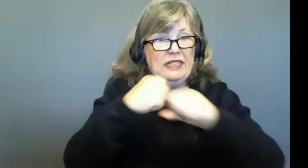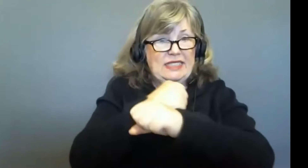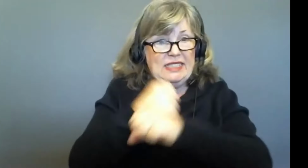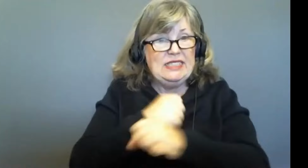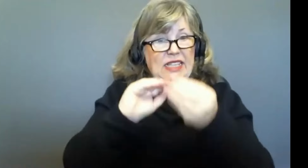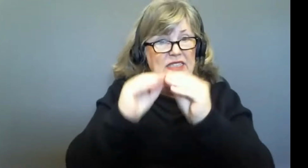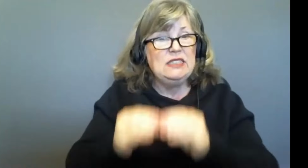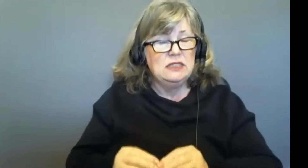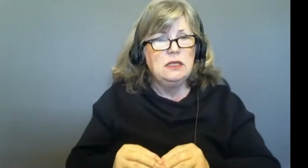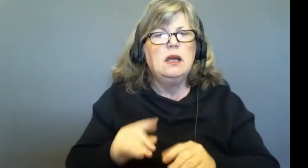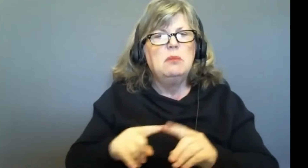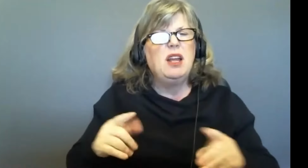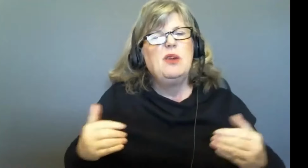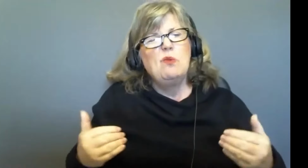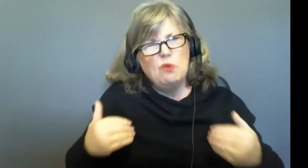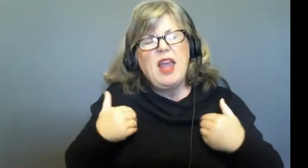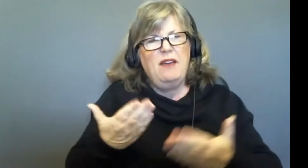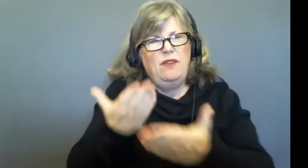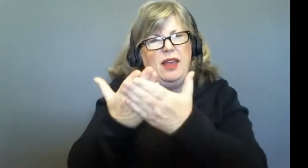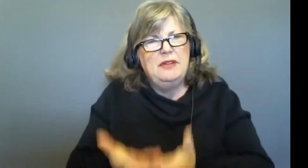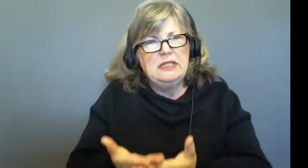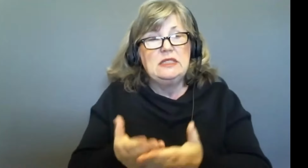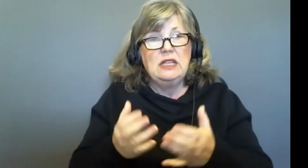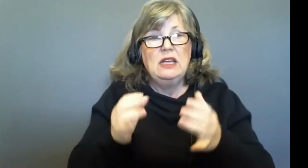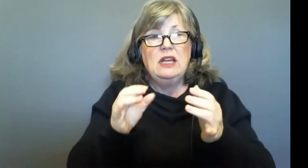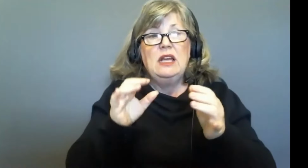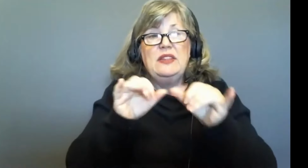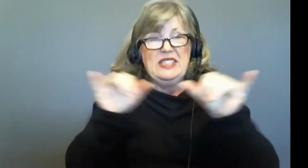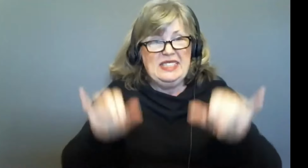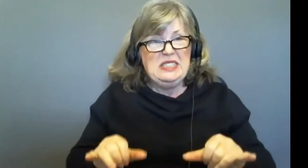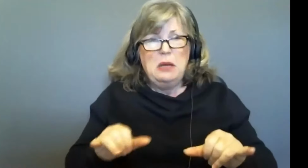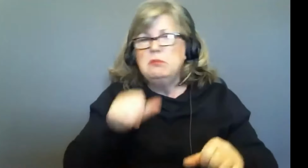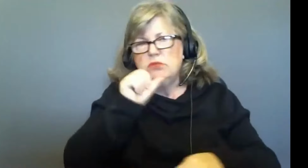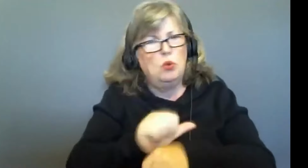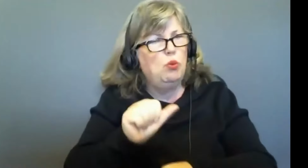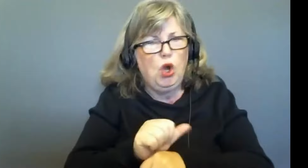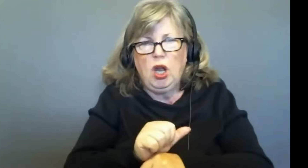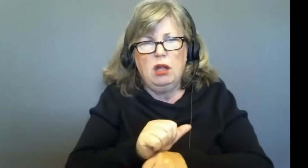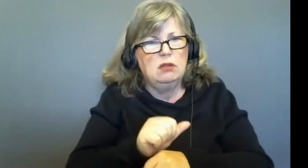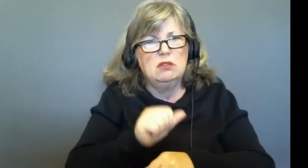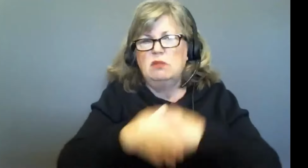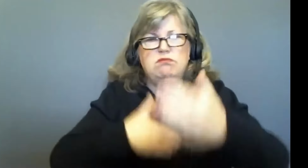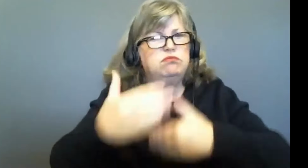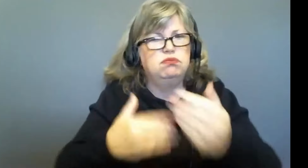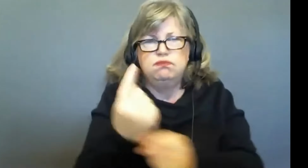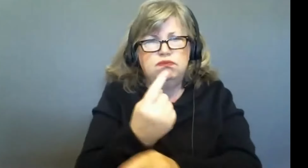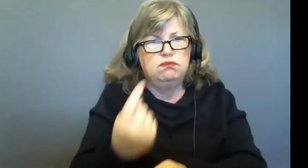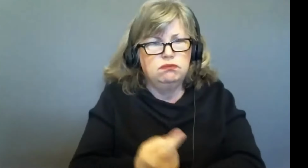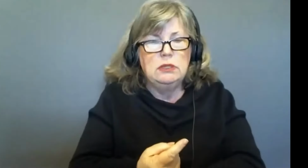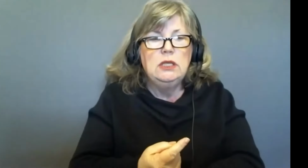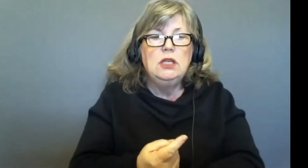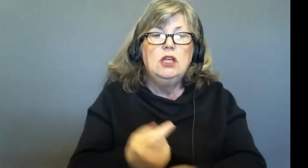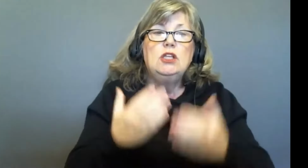enough evidence of a system that's really gone wrong, and an ageist system. So thank you for both of you,